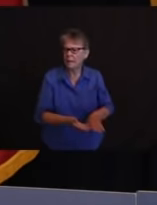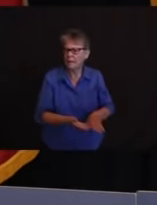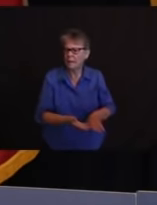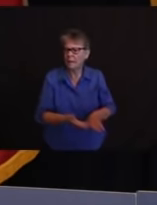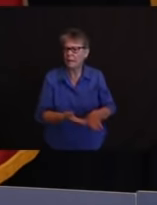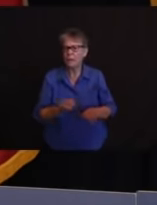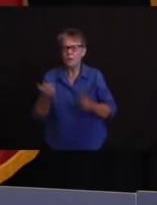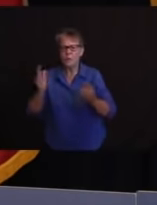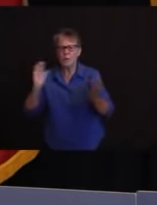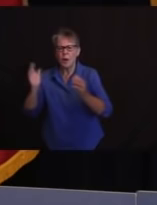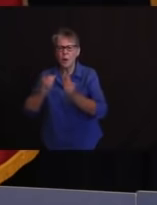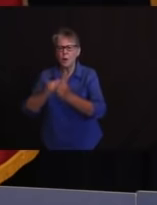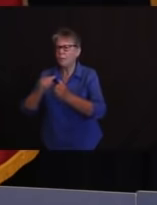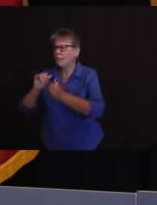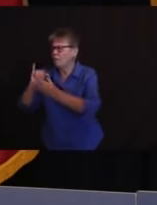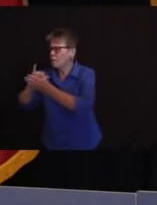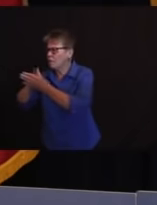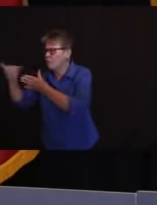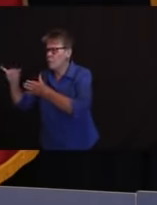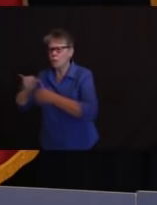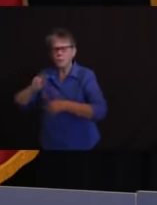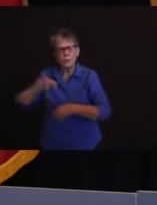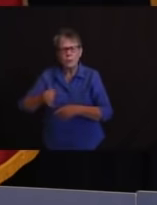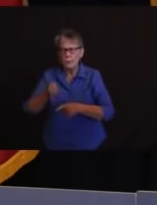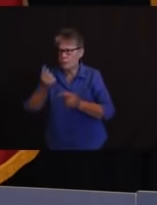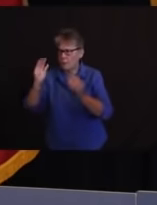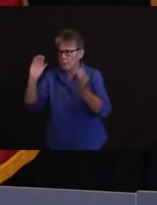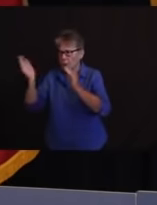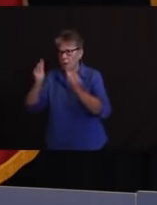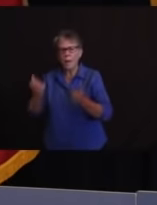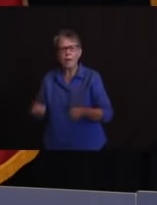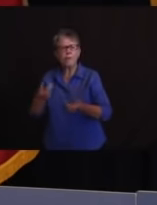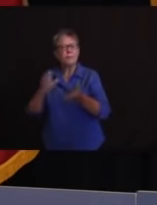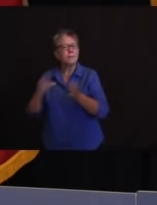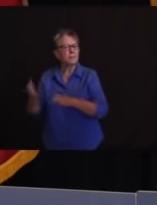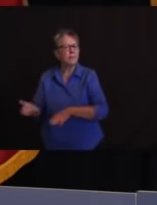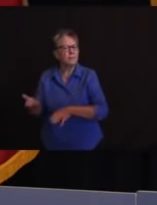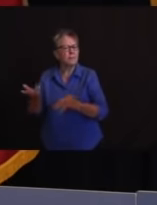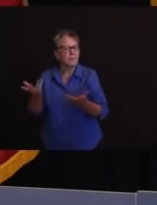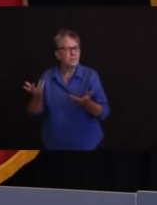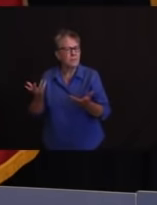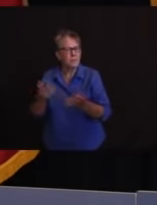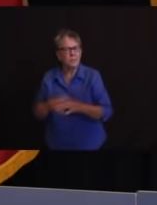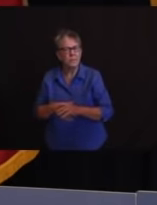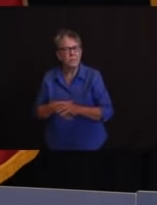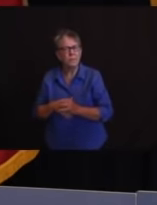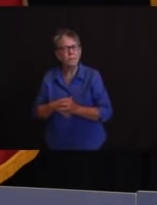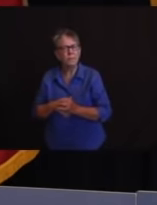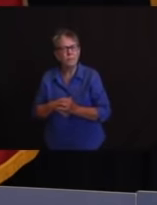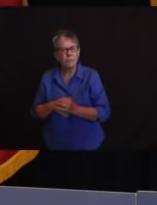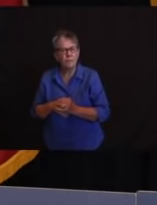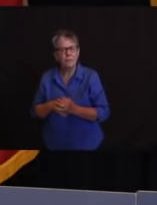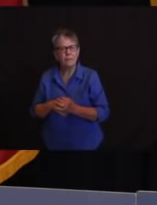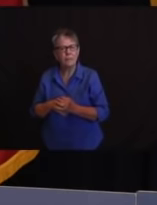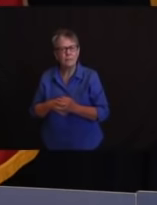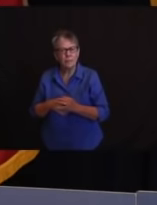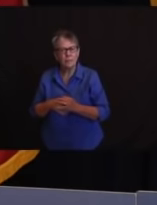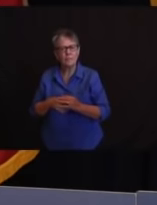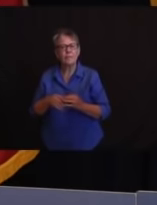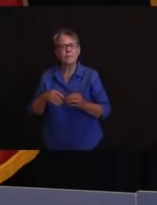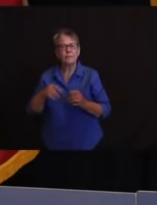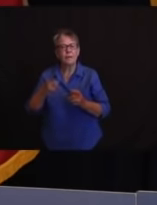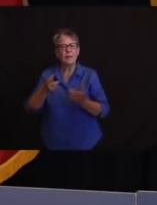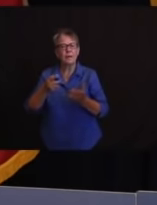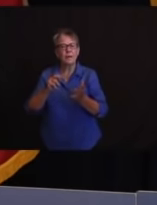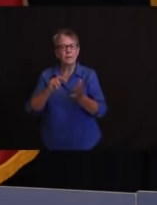is what the commissioner just said, which means, first off, there is some backfilling there. So the number of deaths that they're reporting today is not the total number of deaths